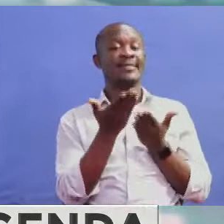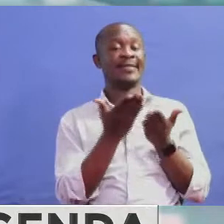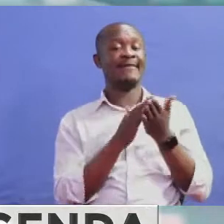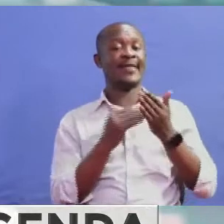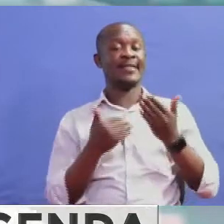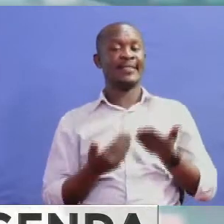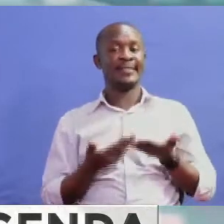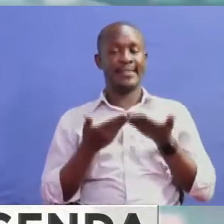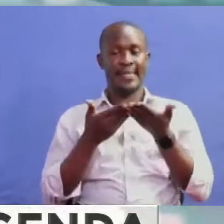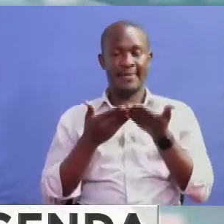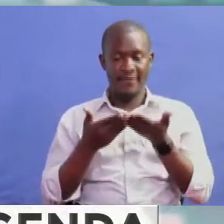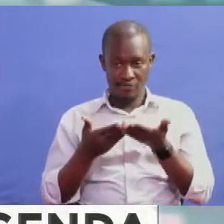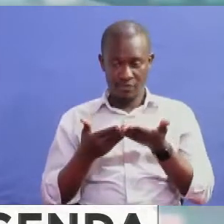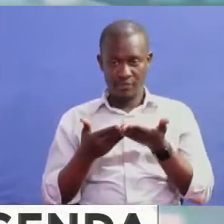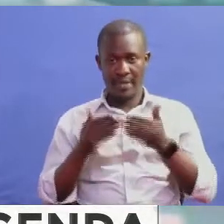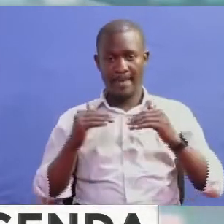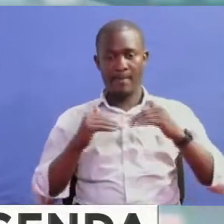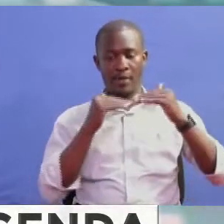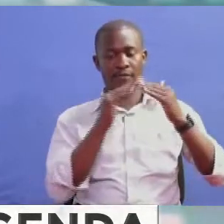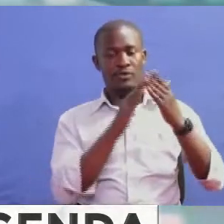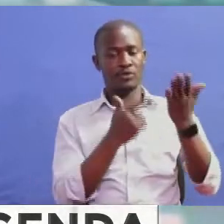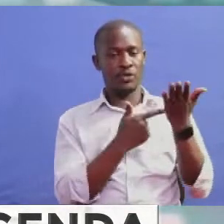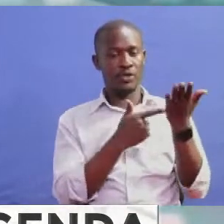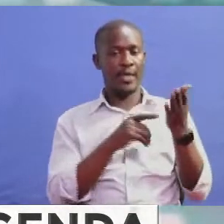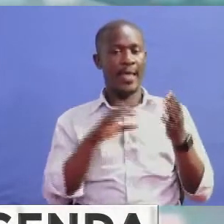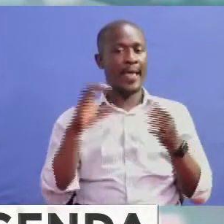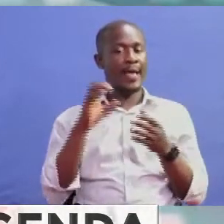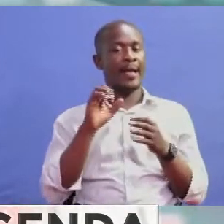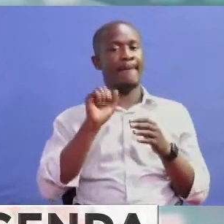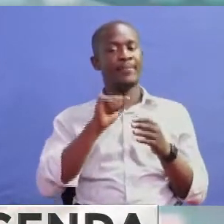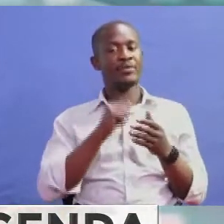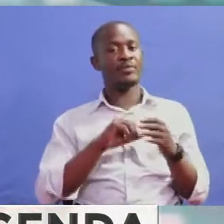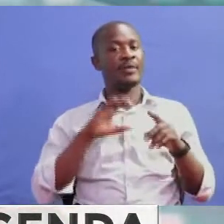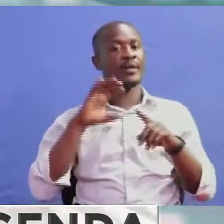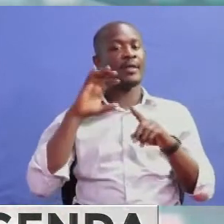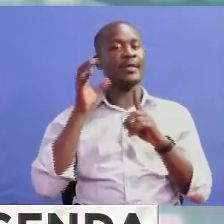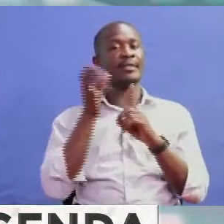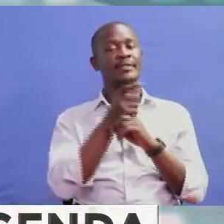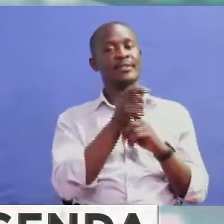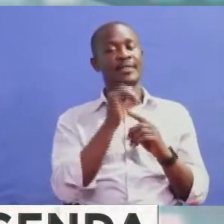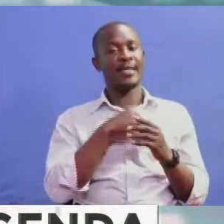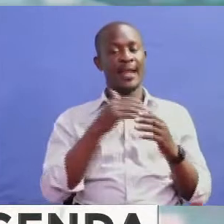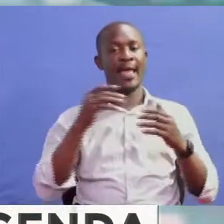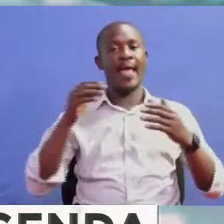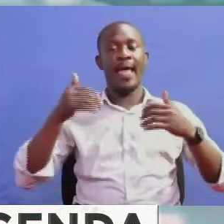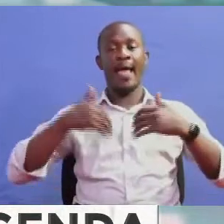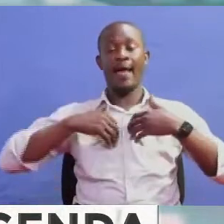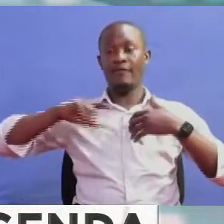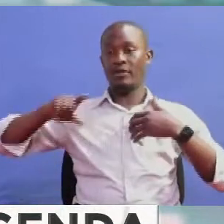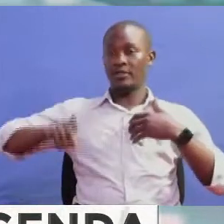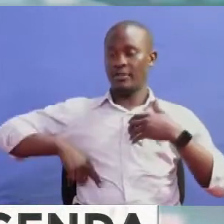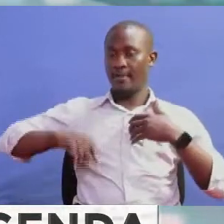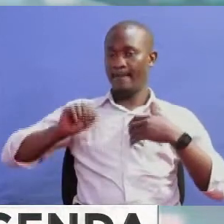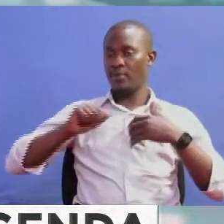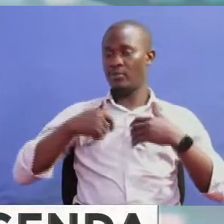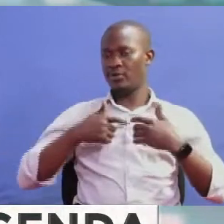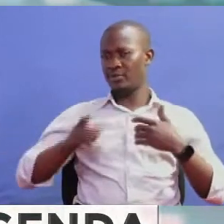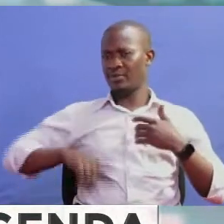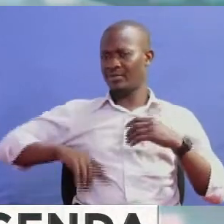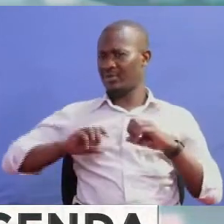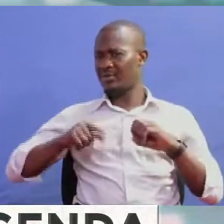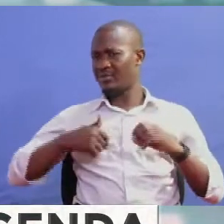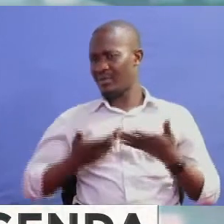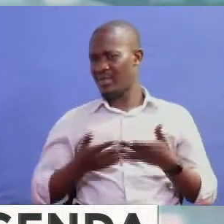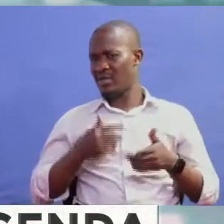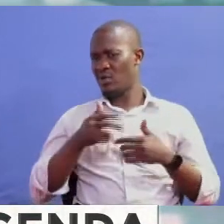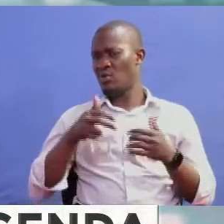to the technology, customers are able to access and get satisfied. Because if they're not satisfied, they normally vote with their feet and